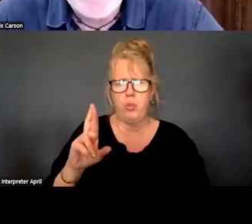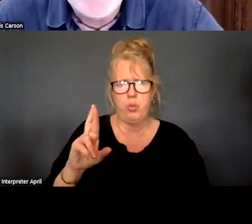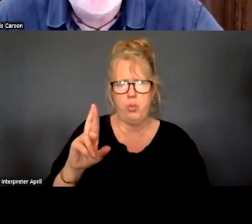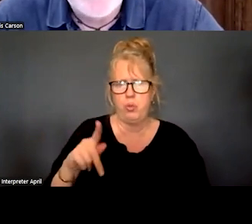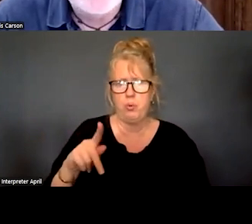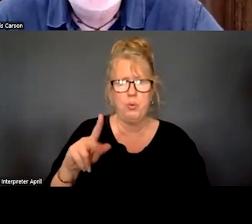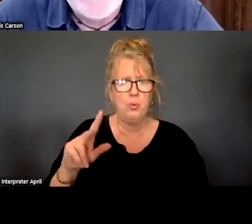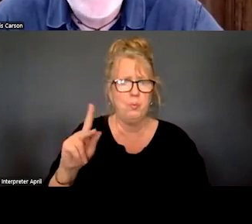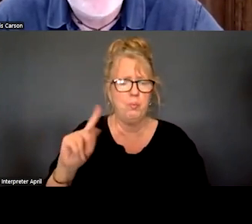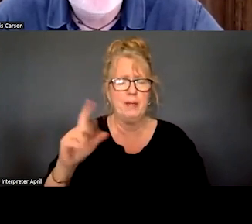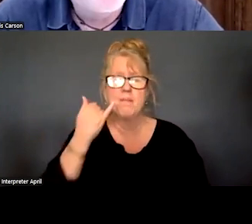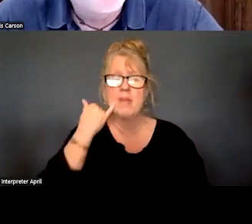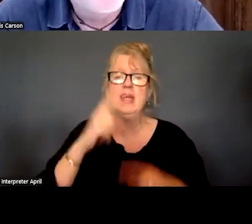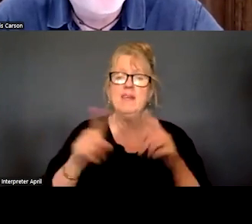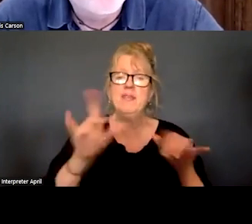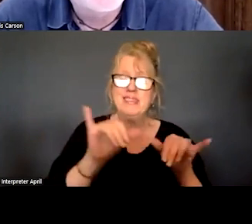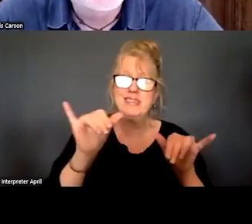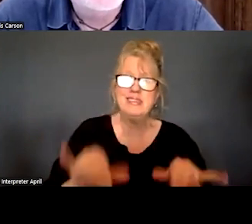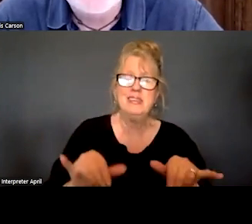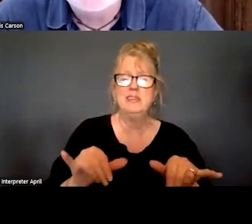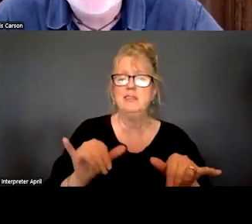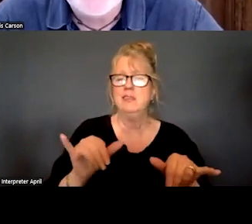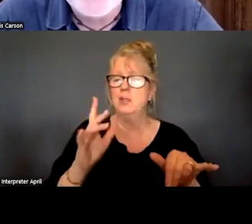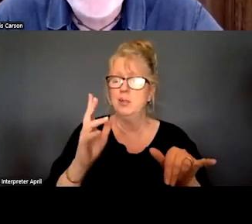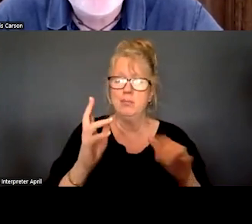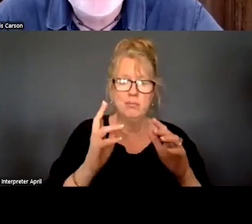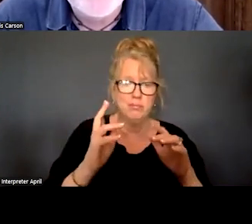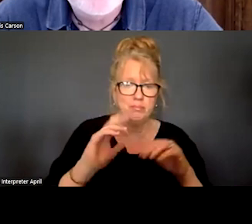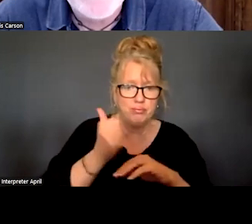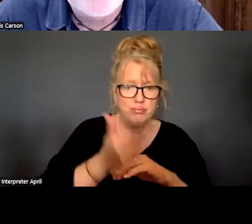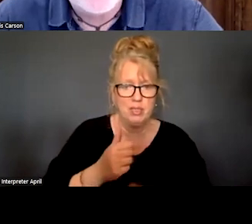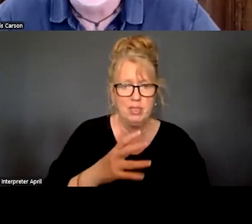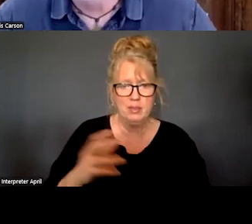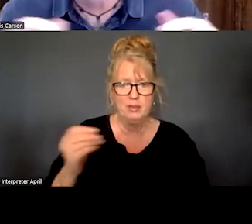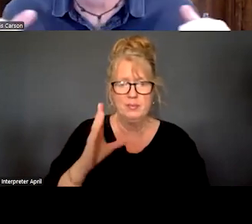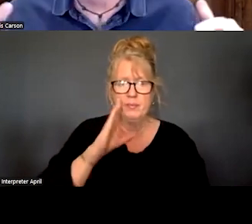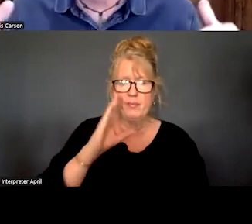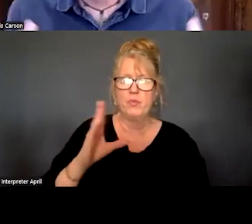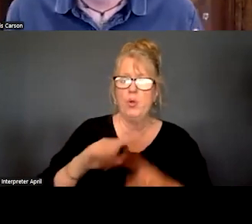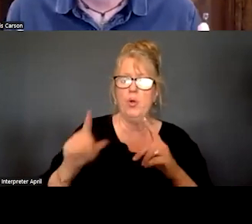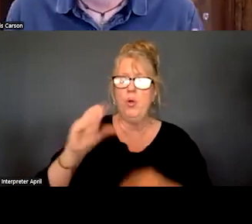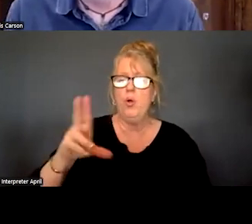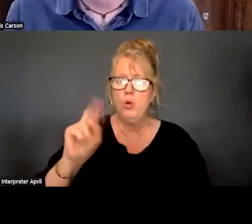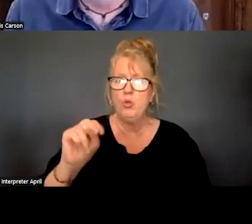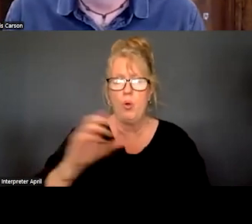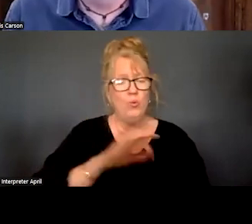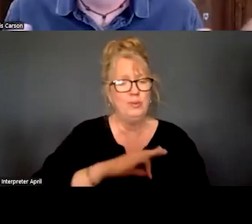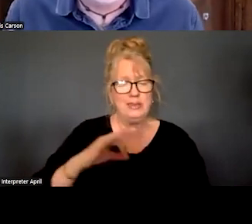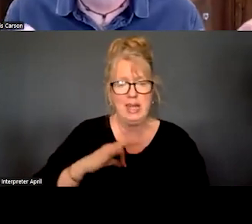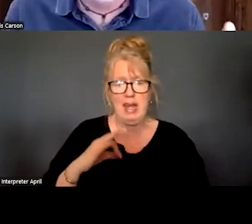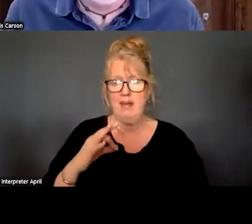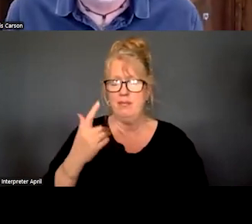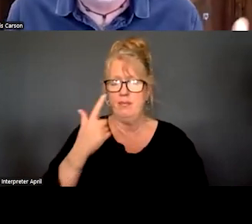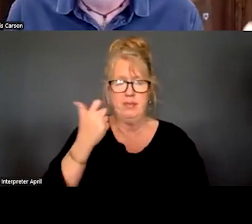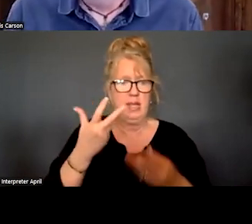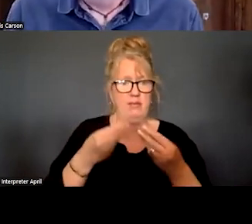system either bogs down or the system doesn't support that throughput in whatever way, or your own staff don't kind of lose track